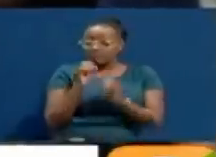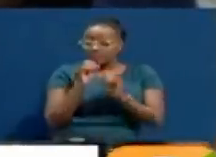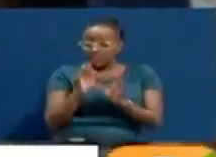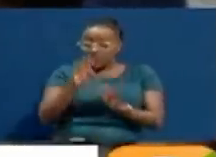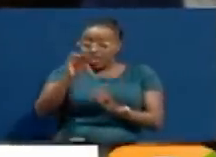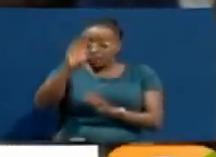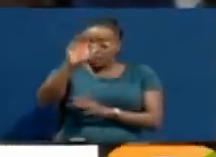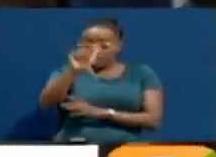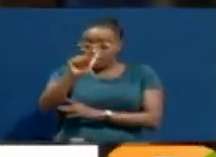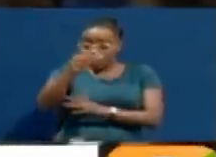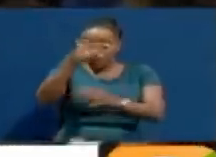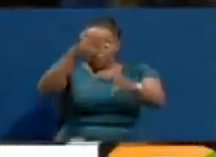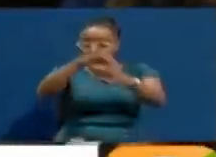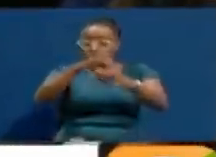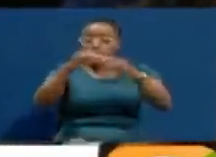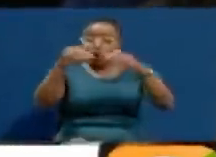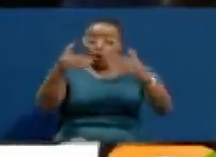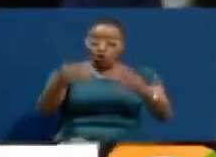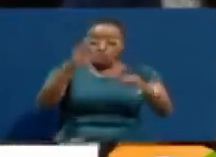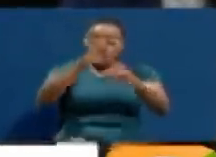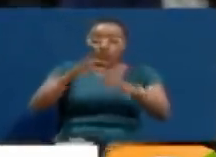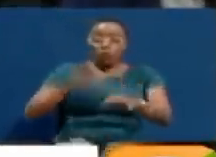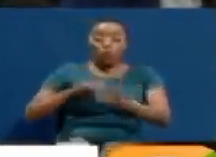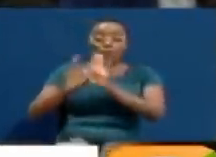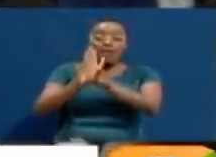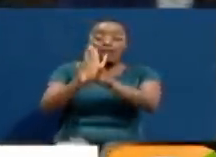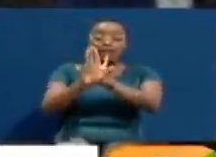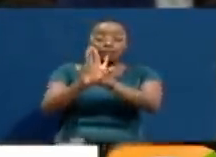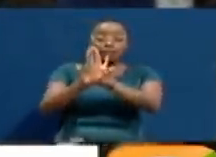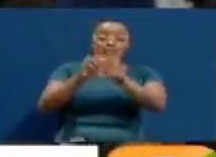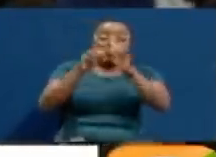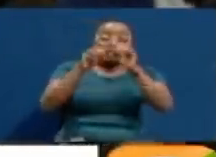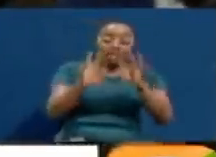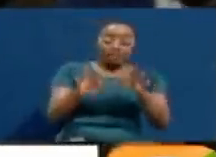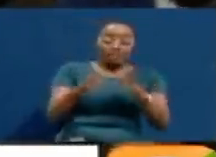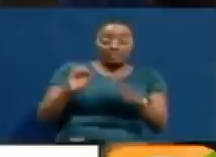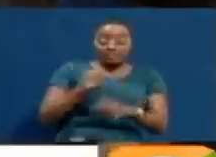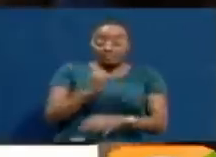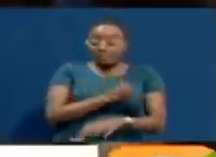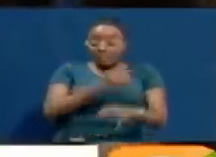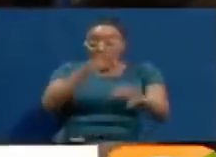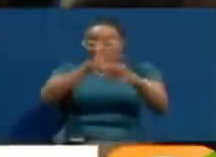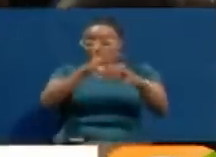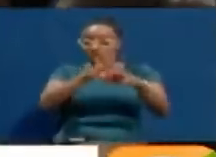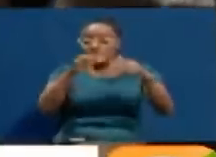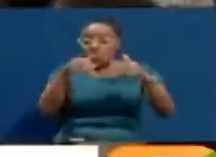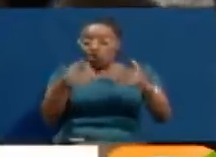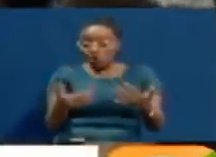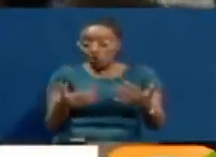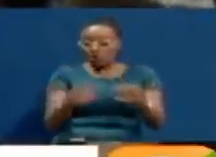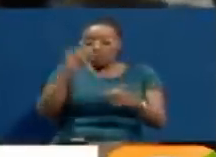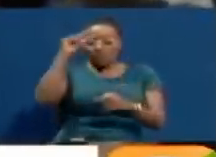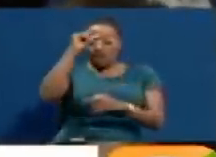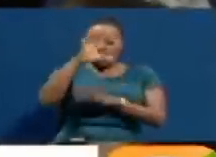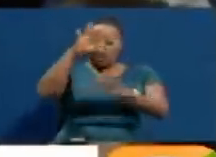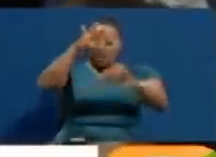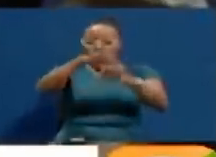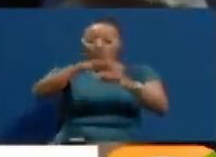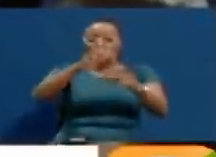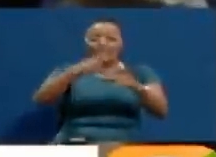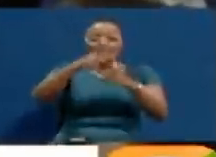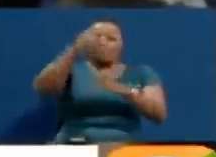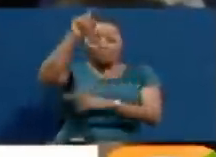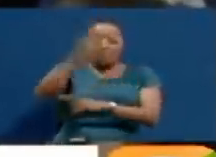MCA, kama ni kura ya women rep, kama kura ni ya senator, kama ni kura ya governor, it should